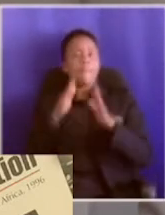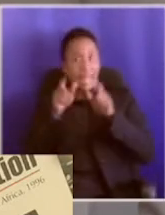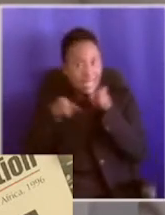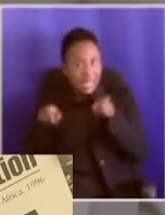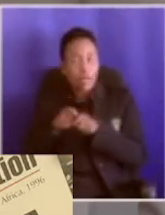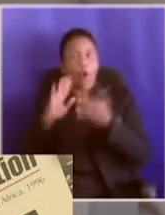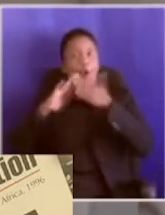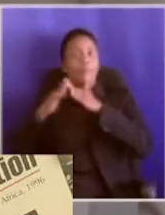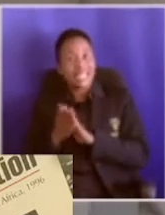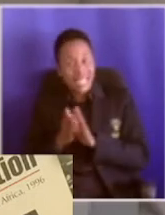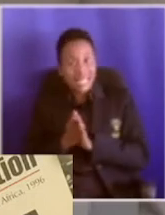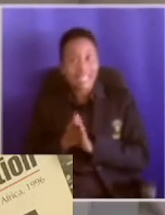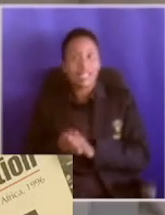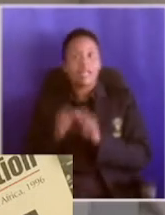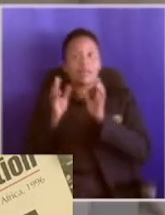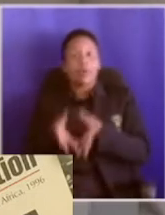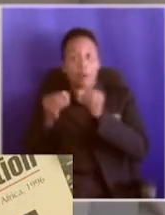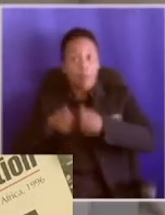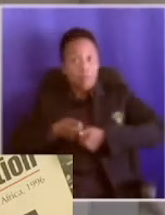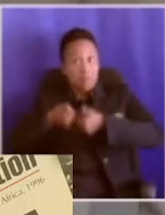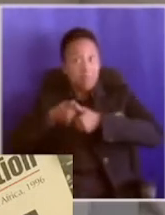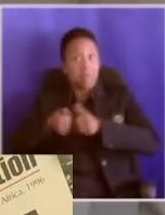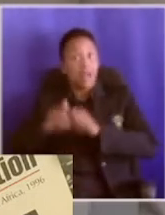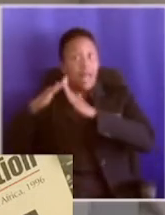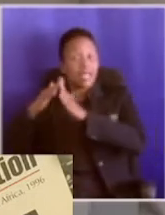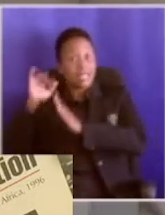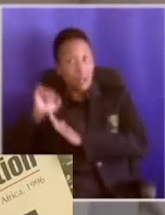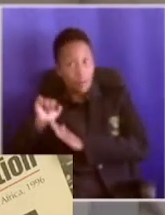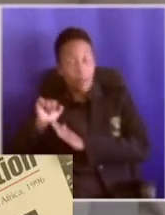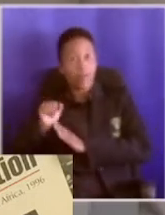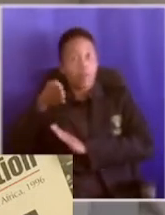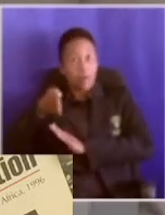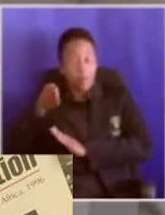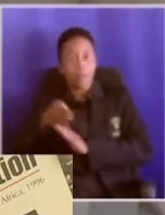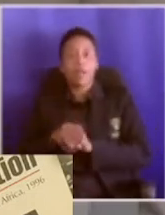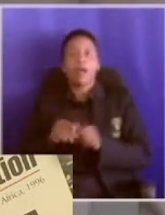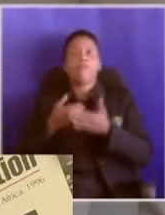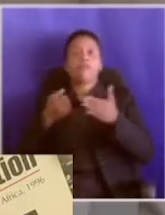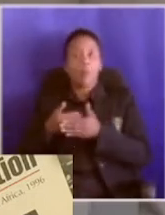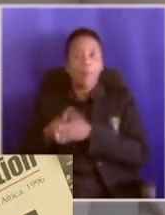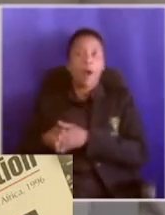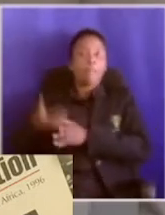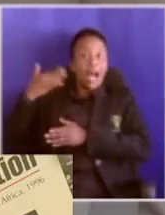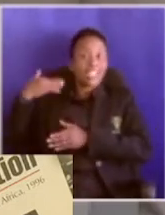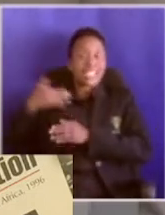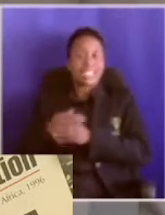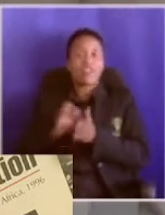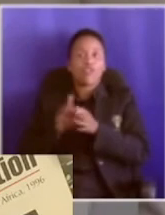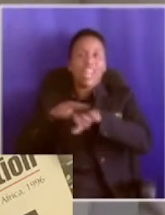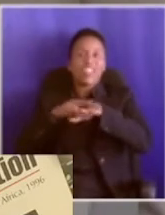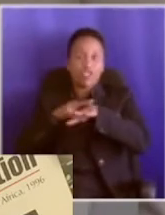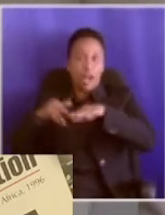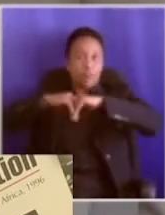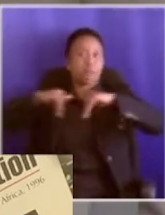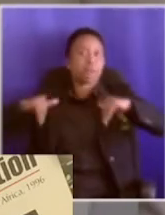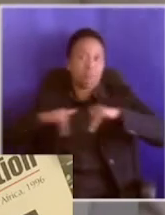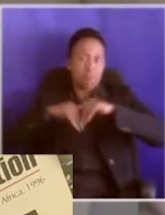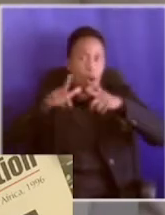of land is legally insecure as a result of past racially discriminatory laws is entitled